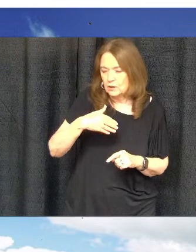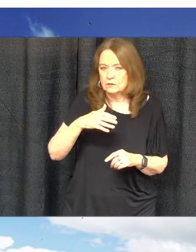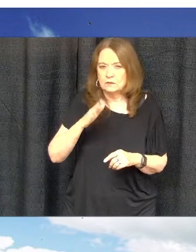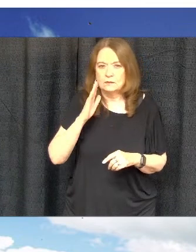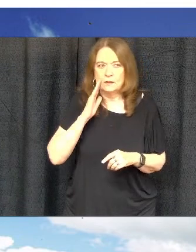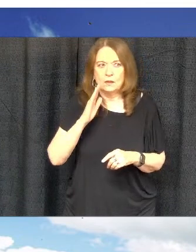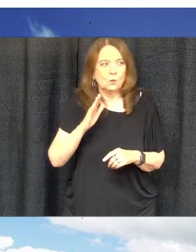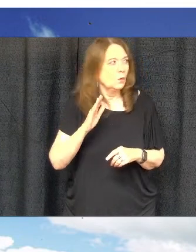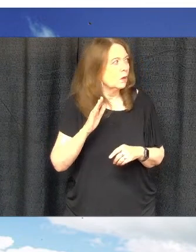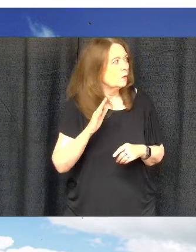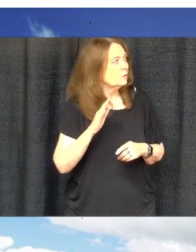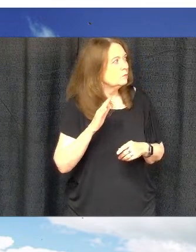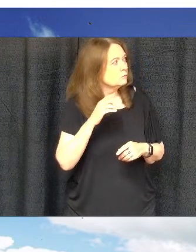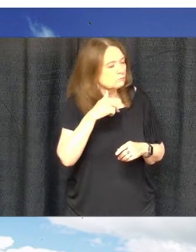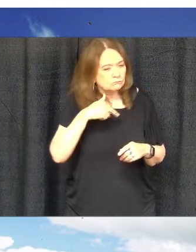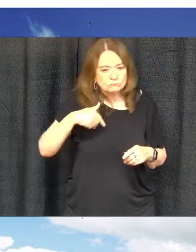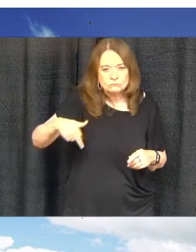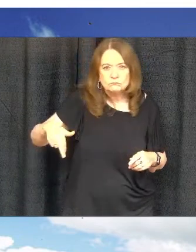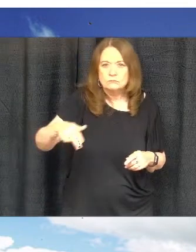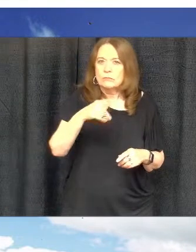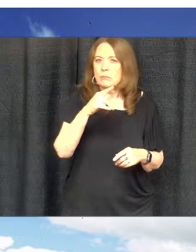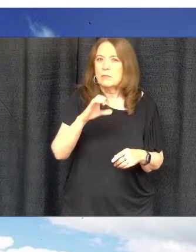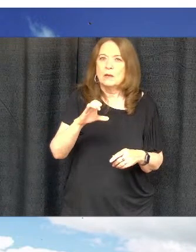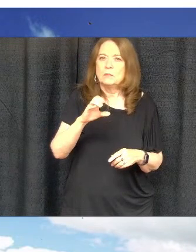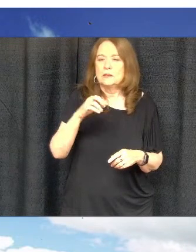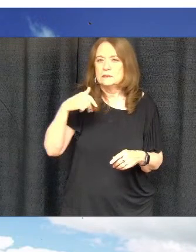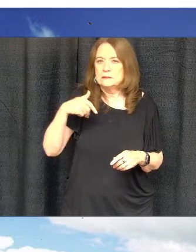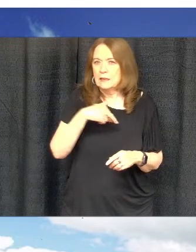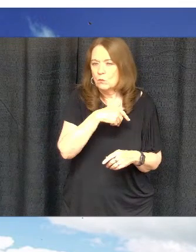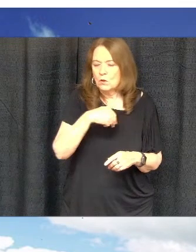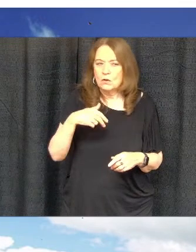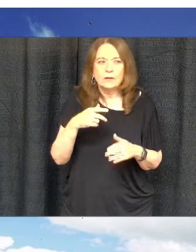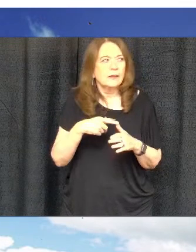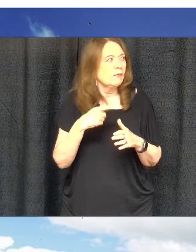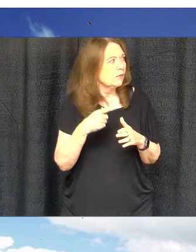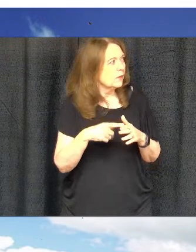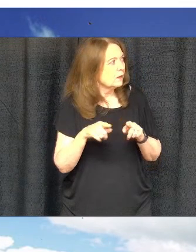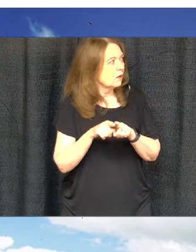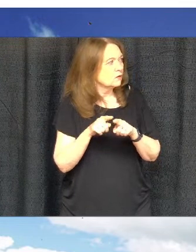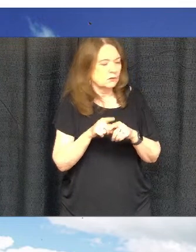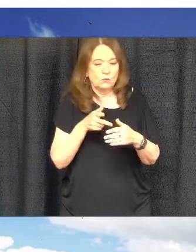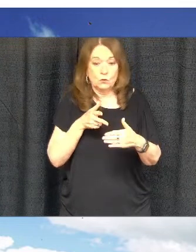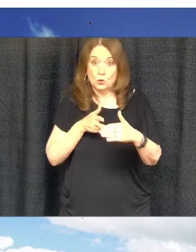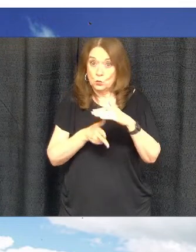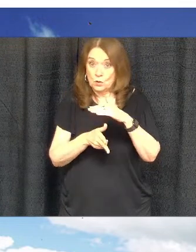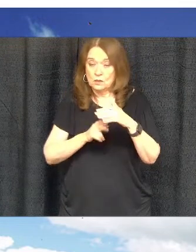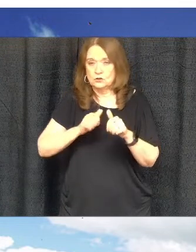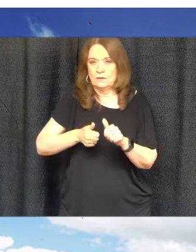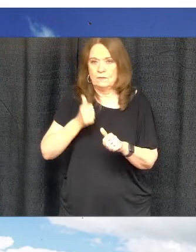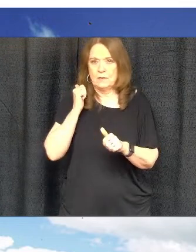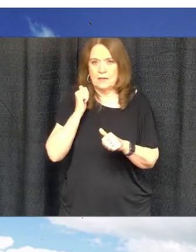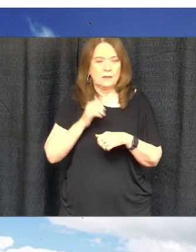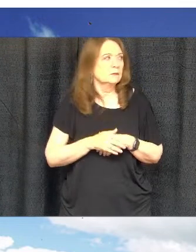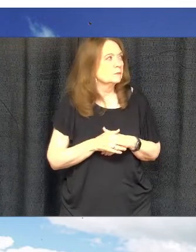back into the site. It'll be a public sidewalk on that side as well. And as I mentioned, garages in the back.